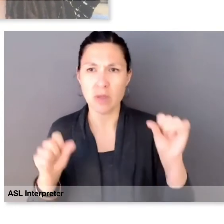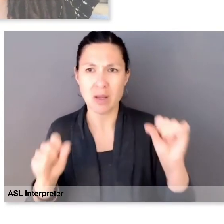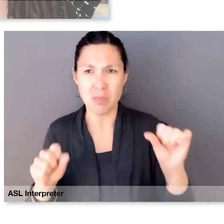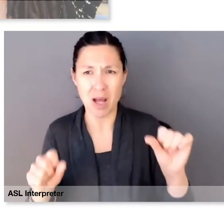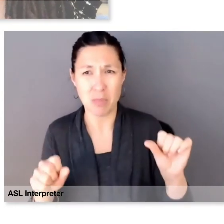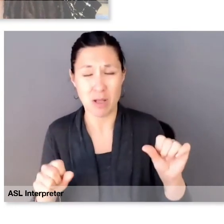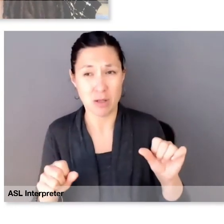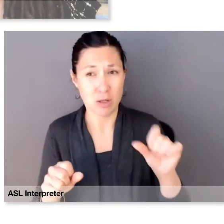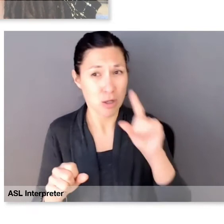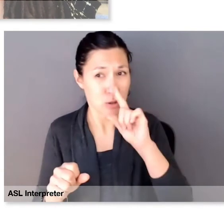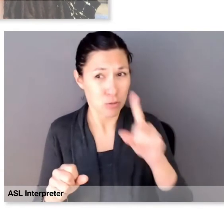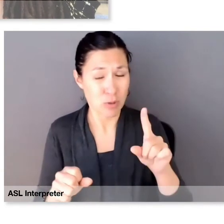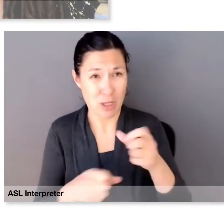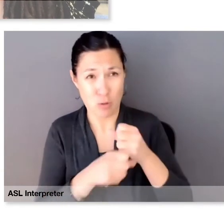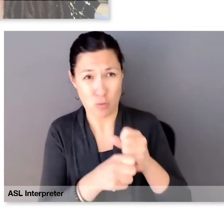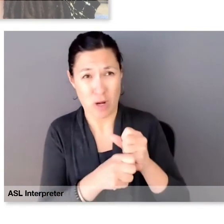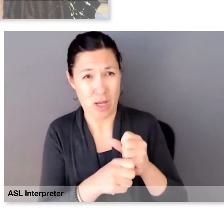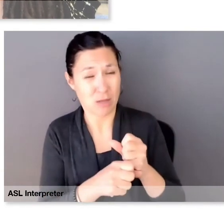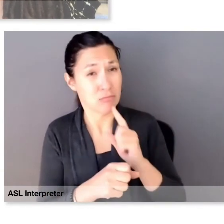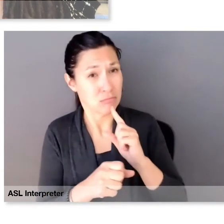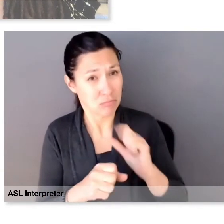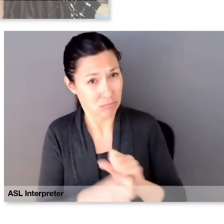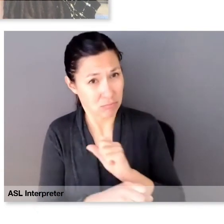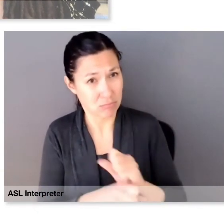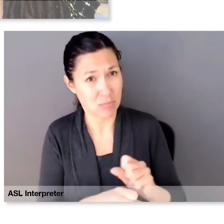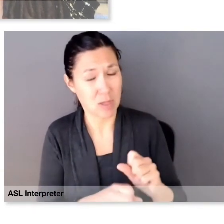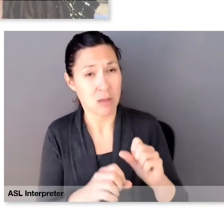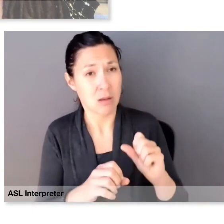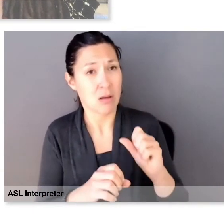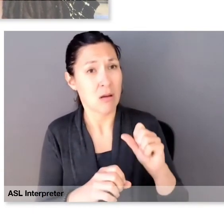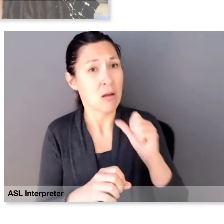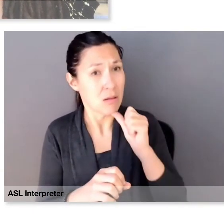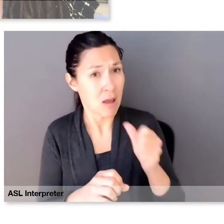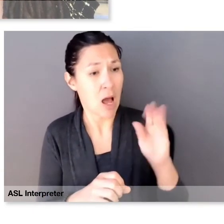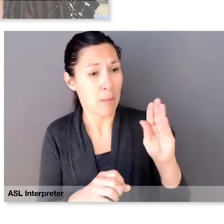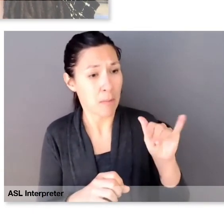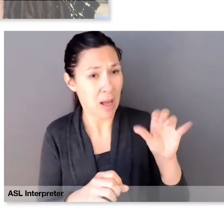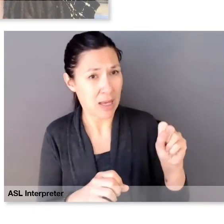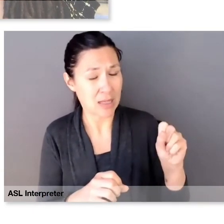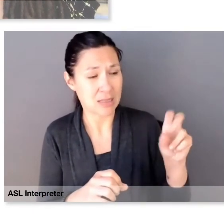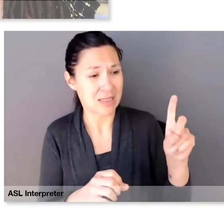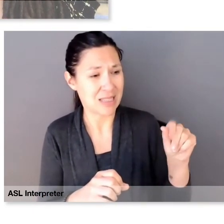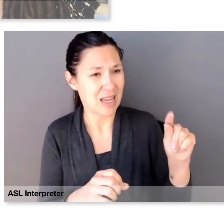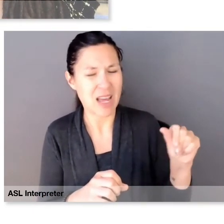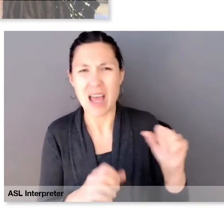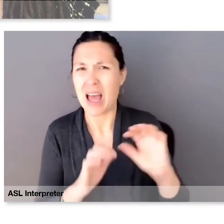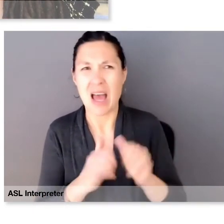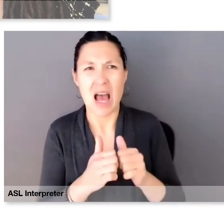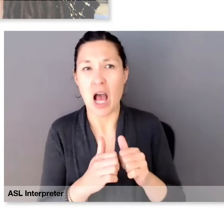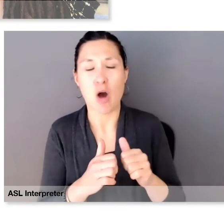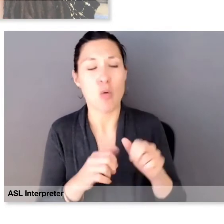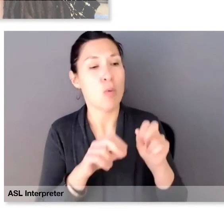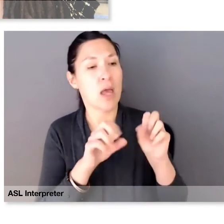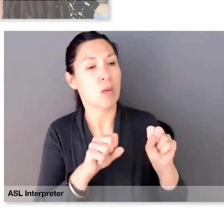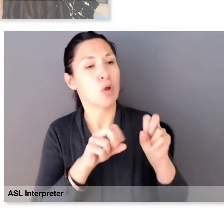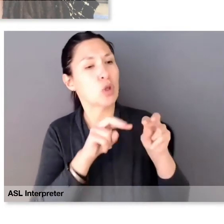data? And if not, how do we avoid imbuing any data with our own implicit biases?